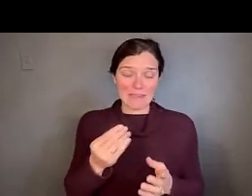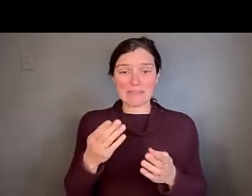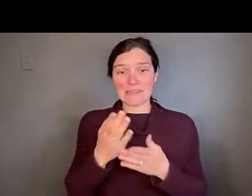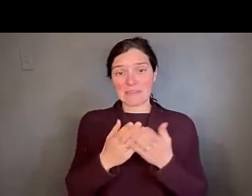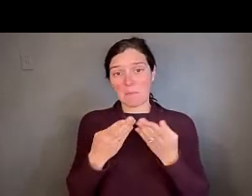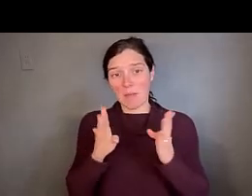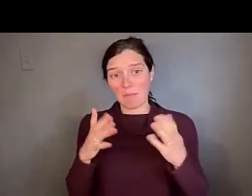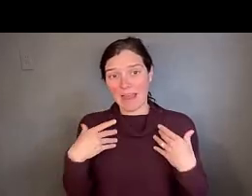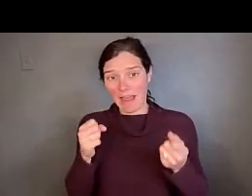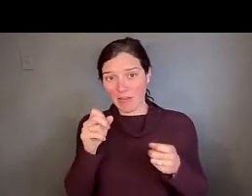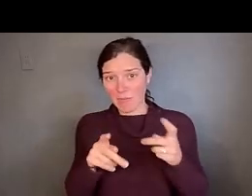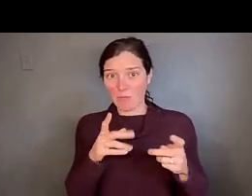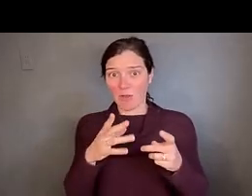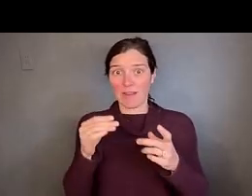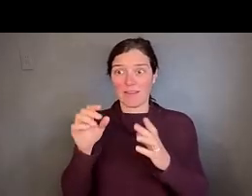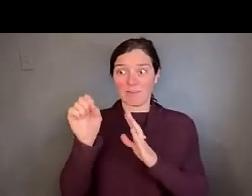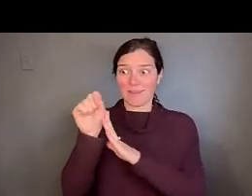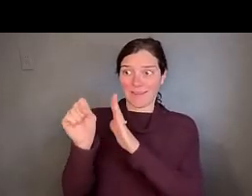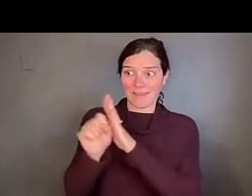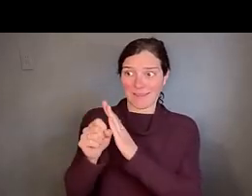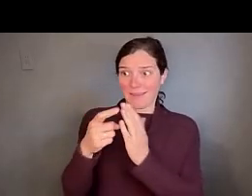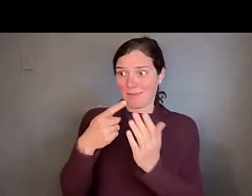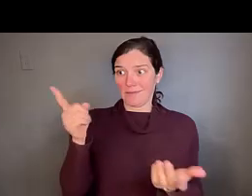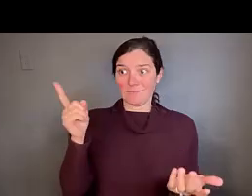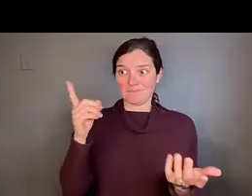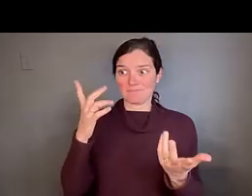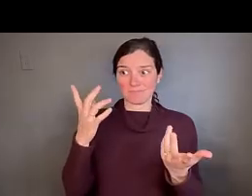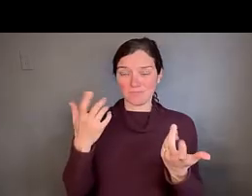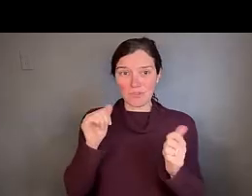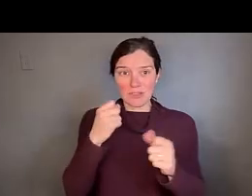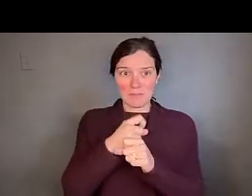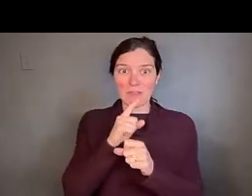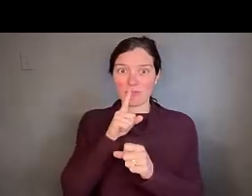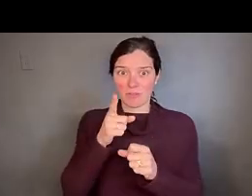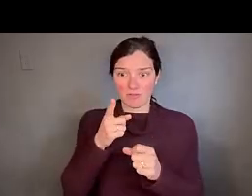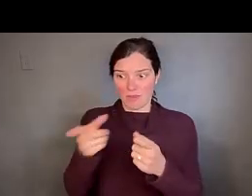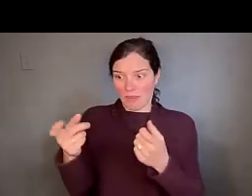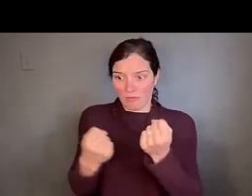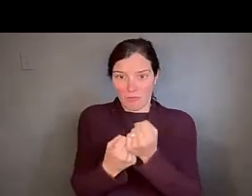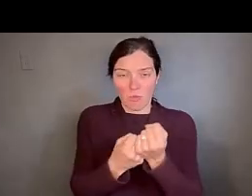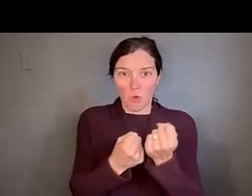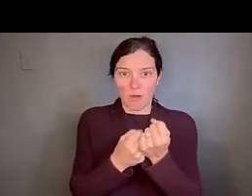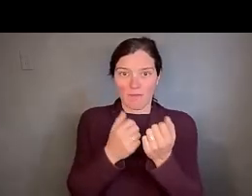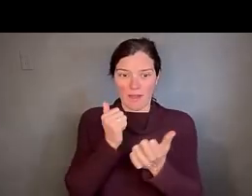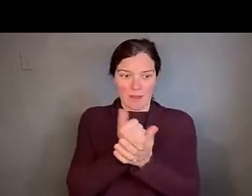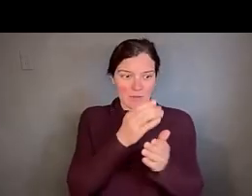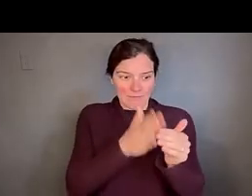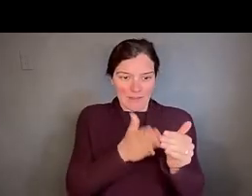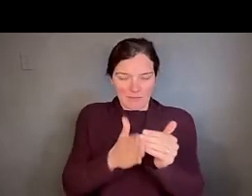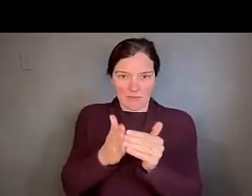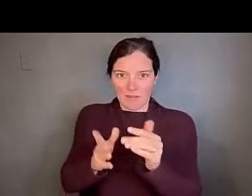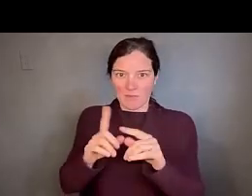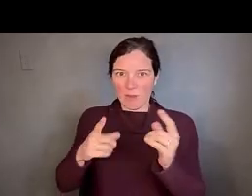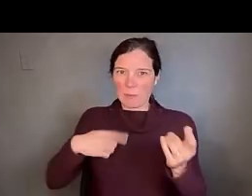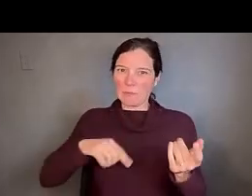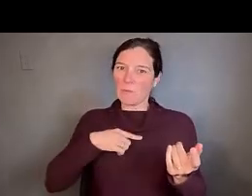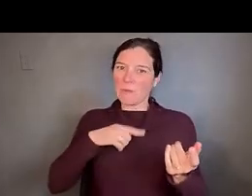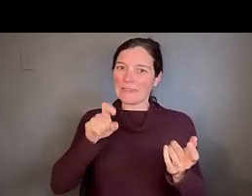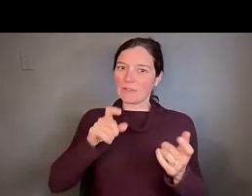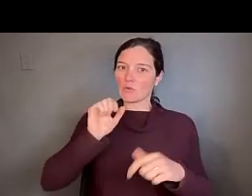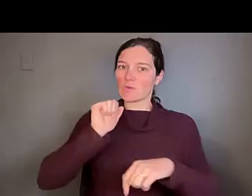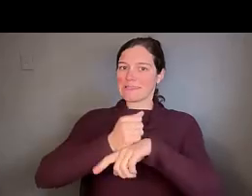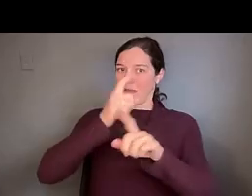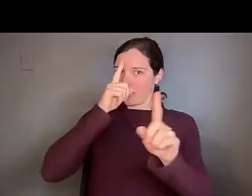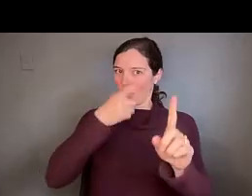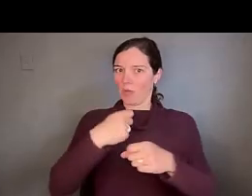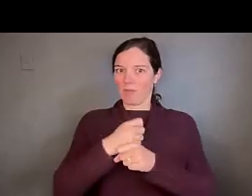health folks and the state sort of making sure we're being supportive and helping you get stuff done. But we really do need to set the goals